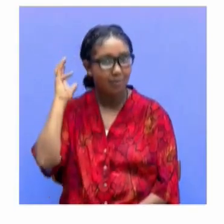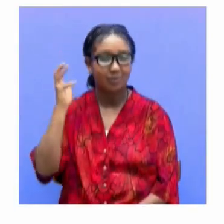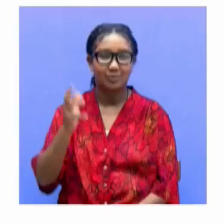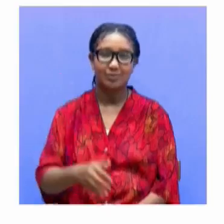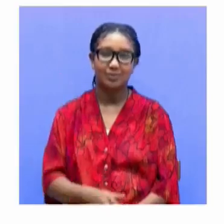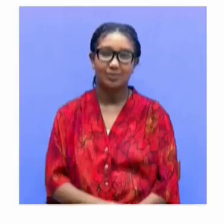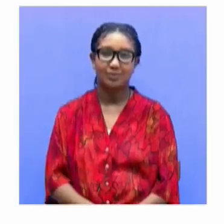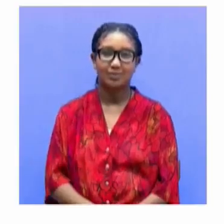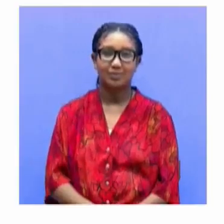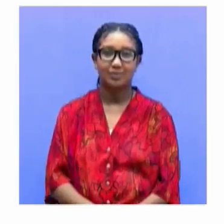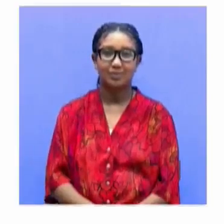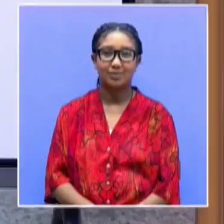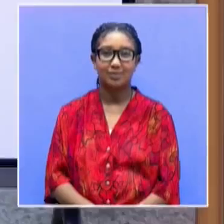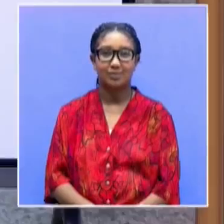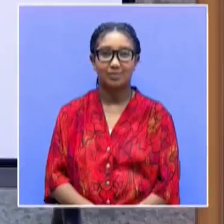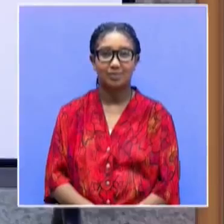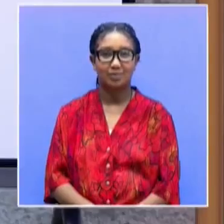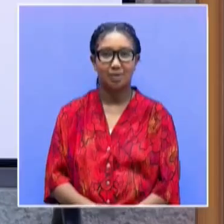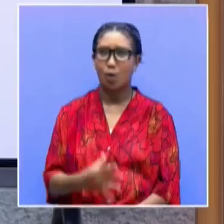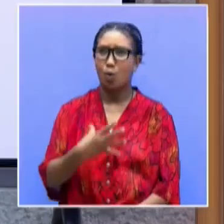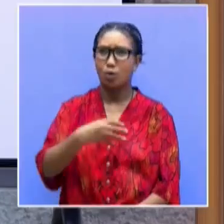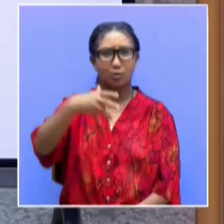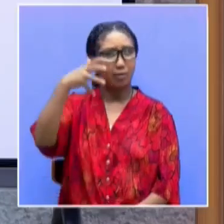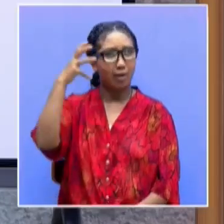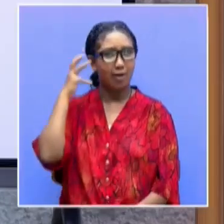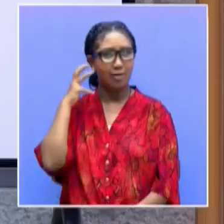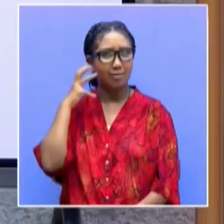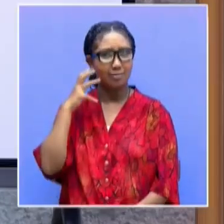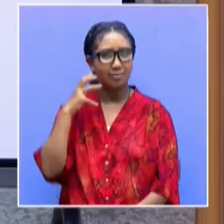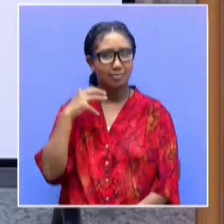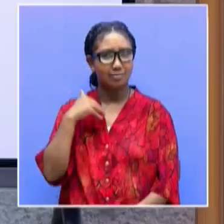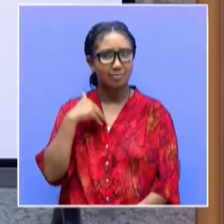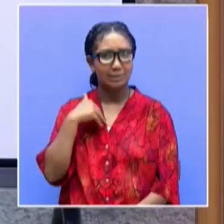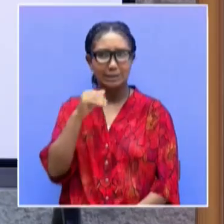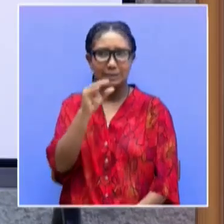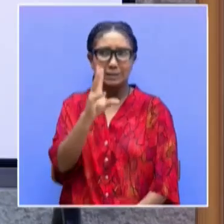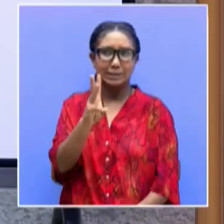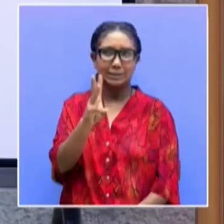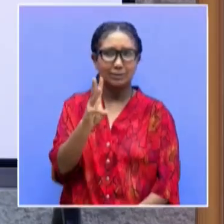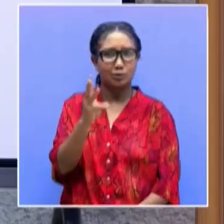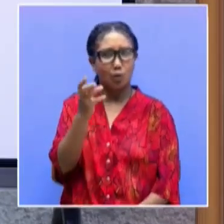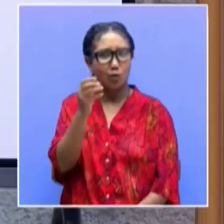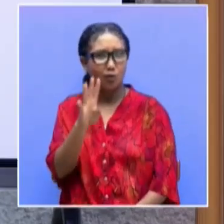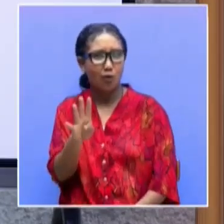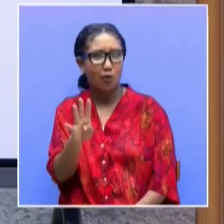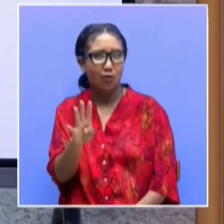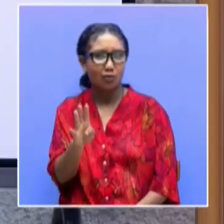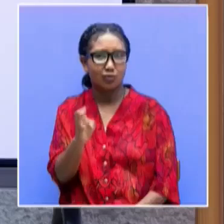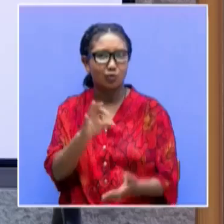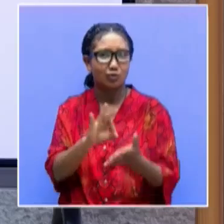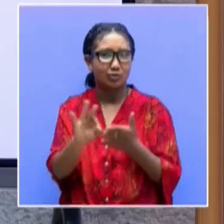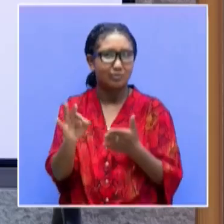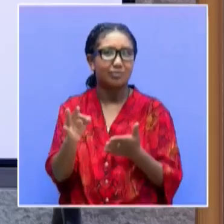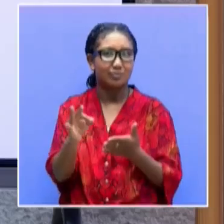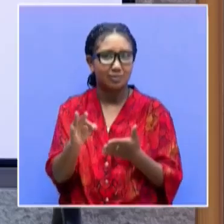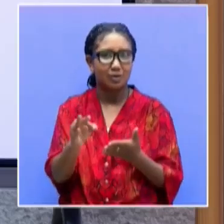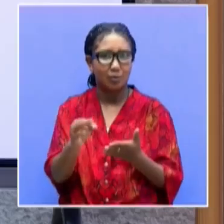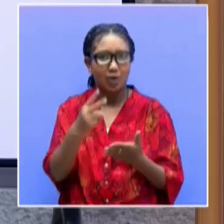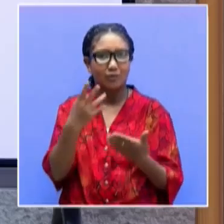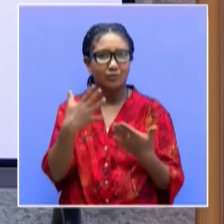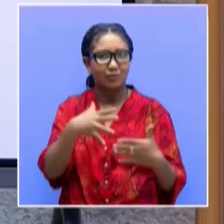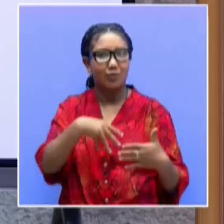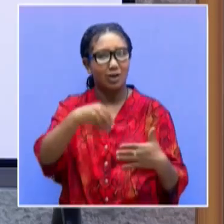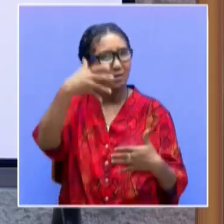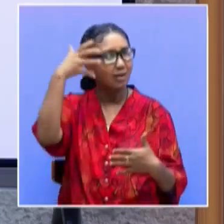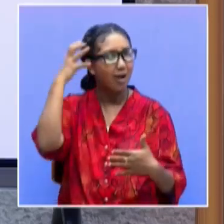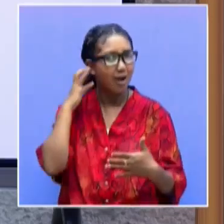lion. A white lion. I think there were 6 or 4 white lions there. We have seen a